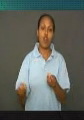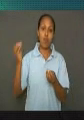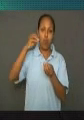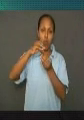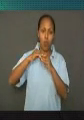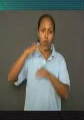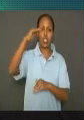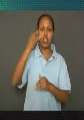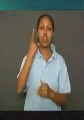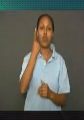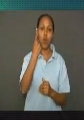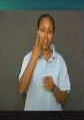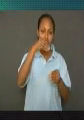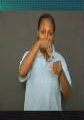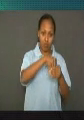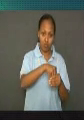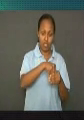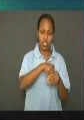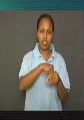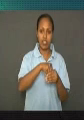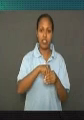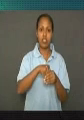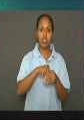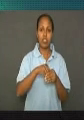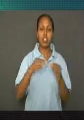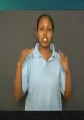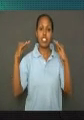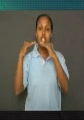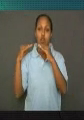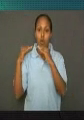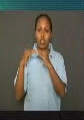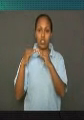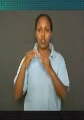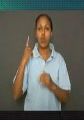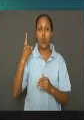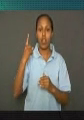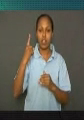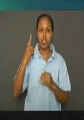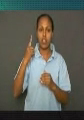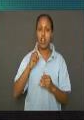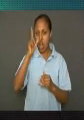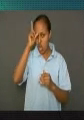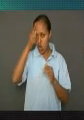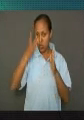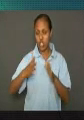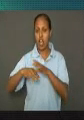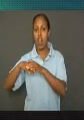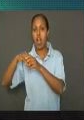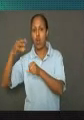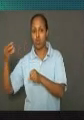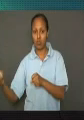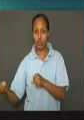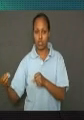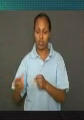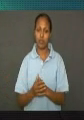than one input to equal one logical output.